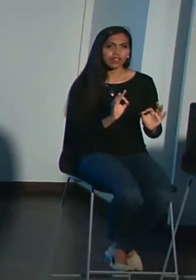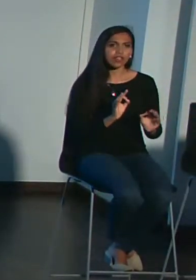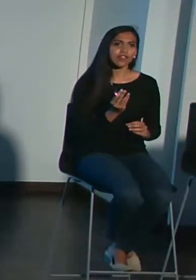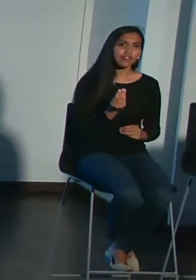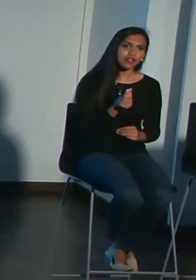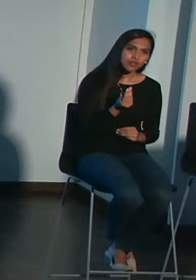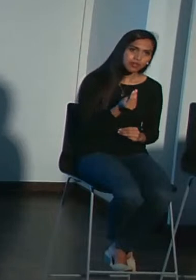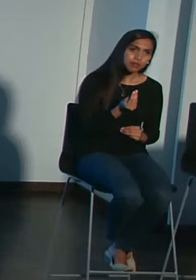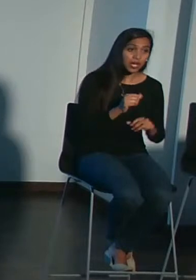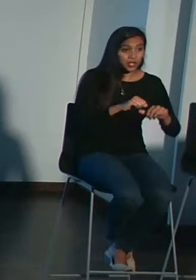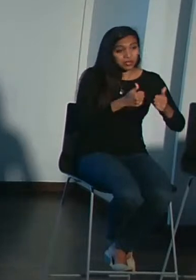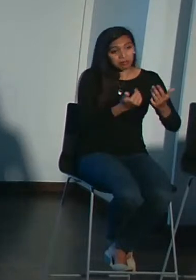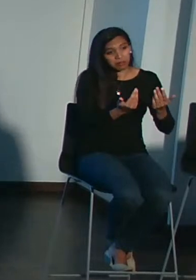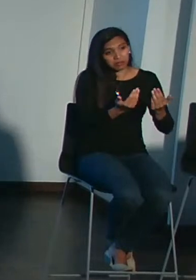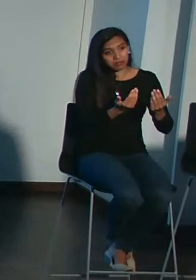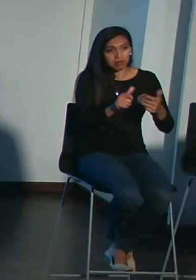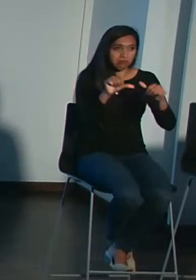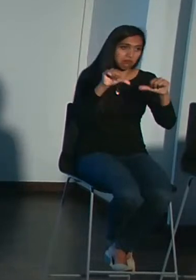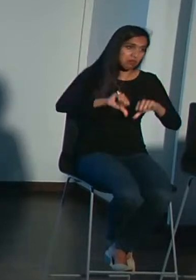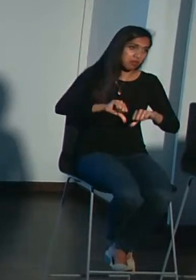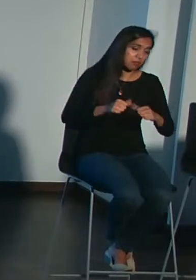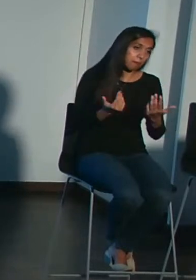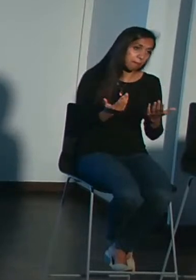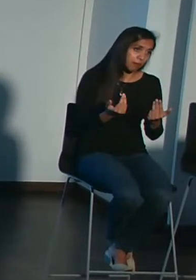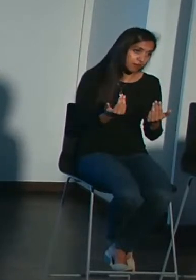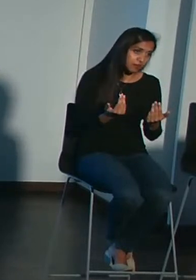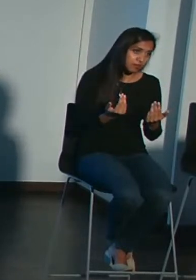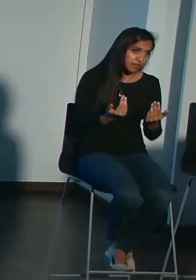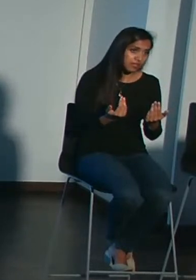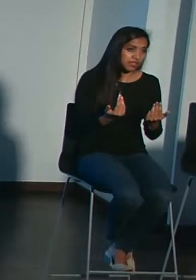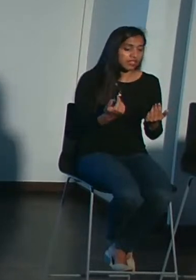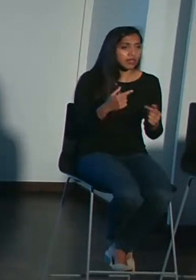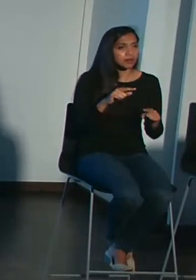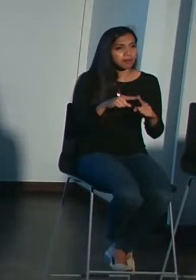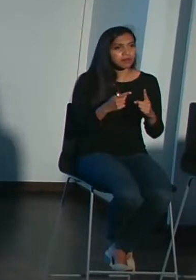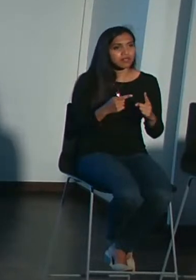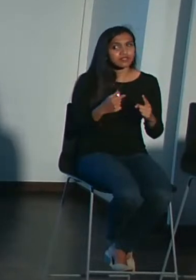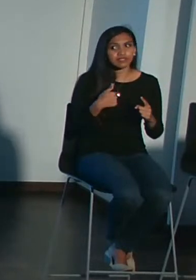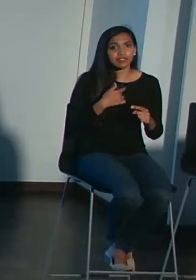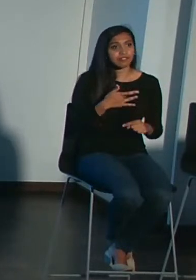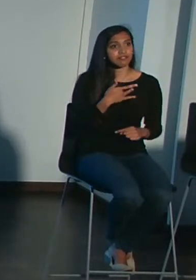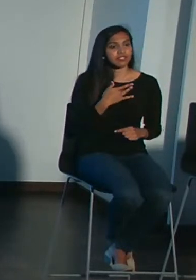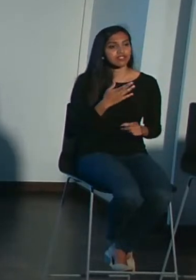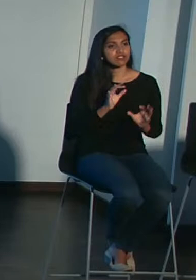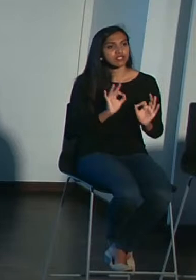also. Like I also feel grateful to not have to